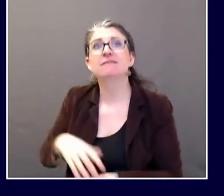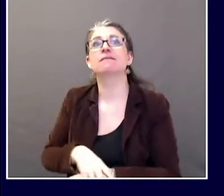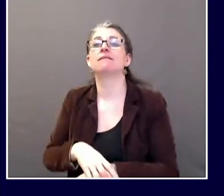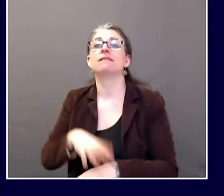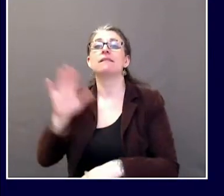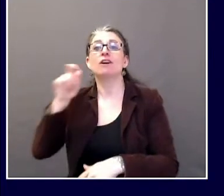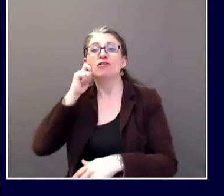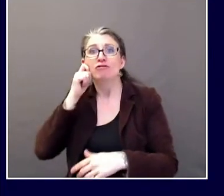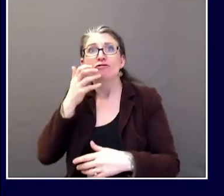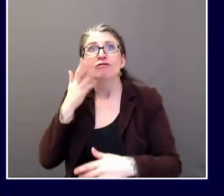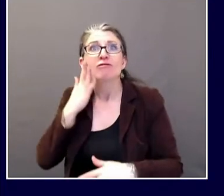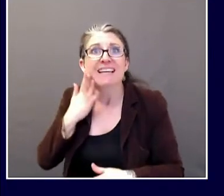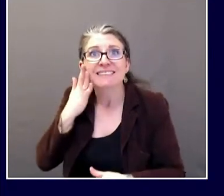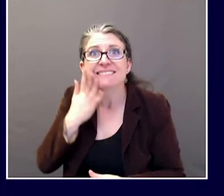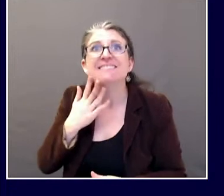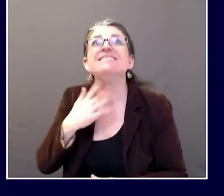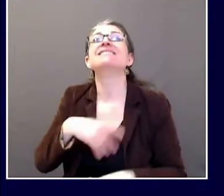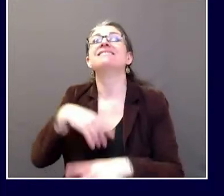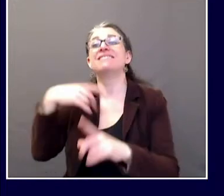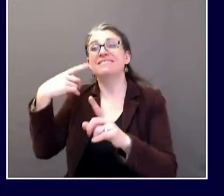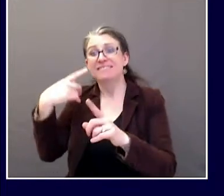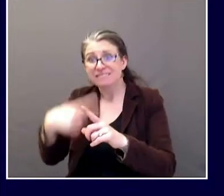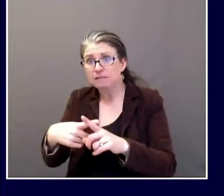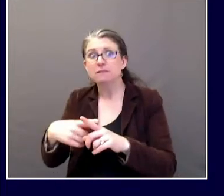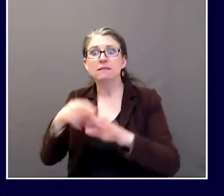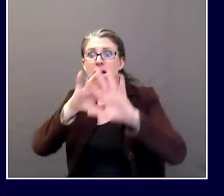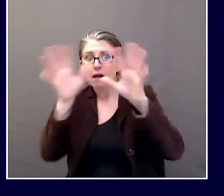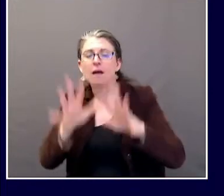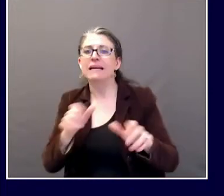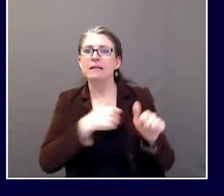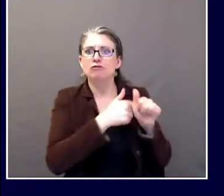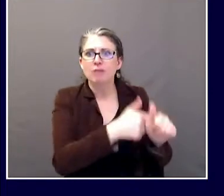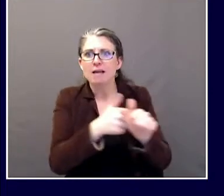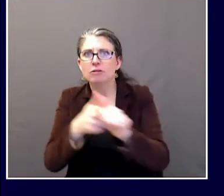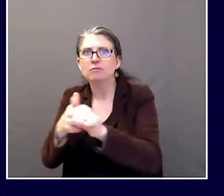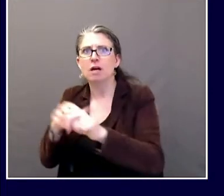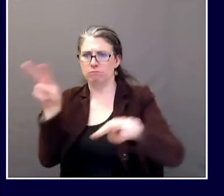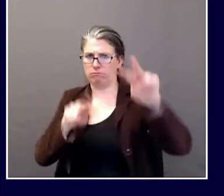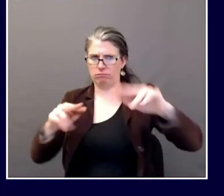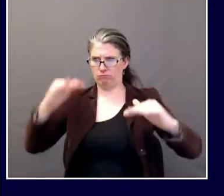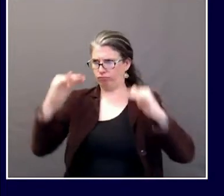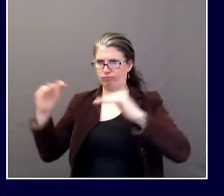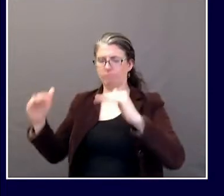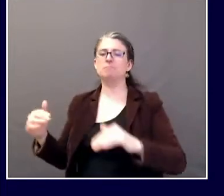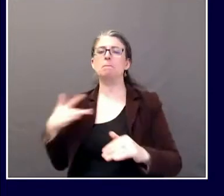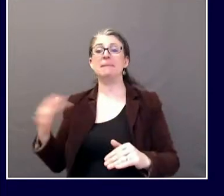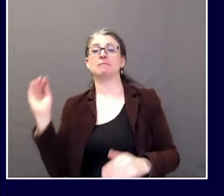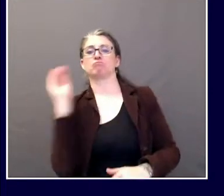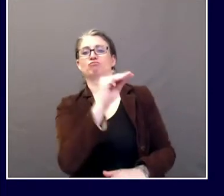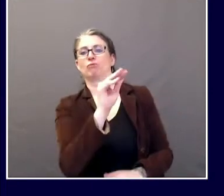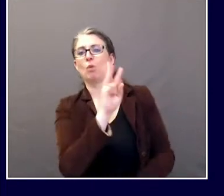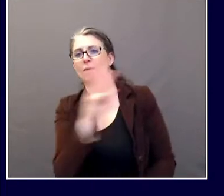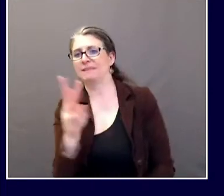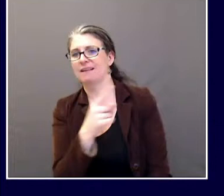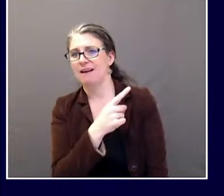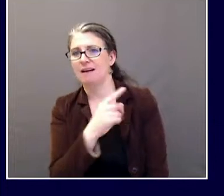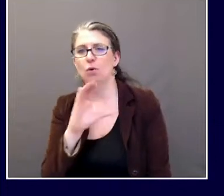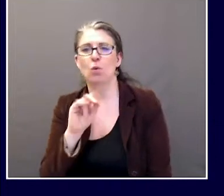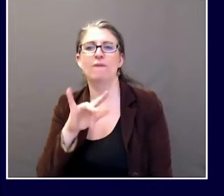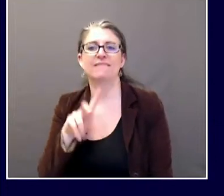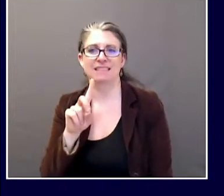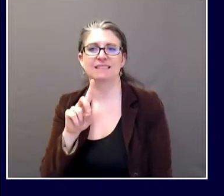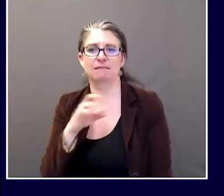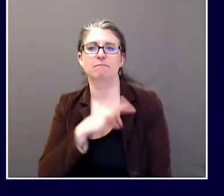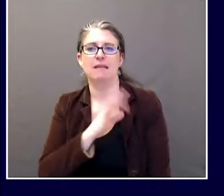very, very soon. We'll portray those data on our website, and they will emanate from our overall data set